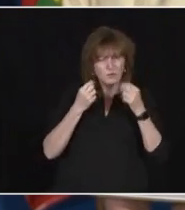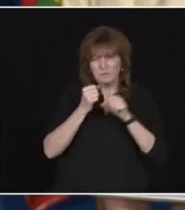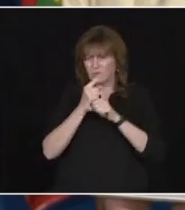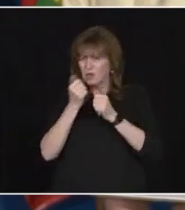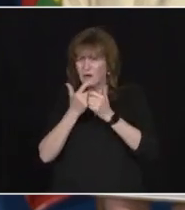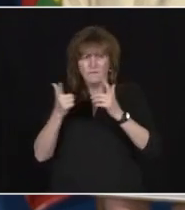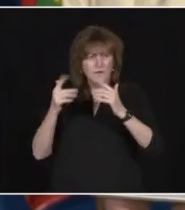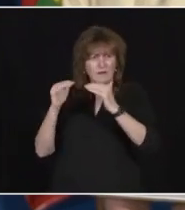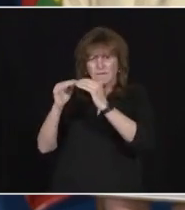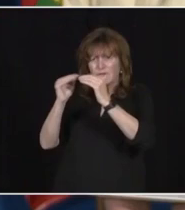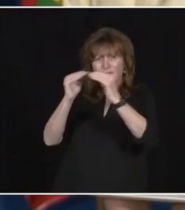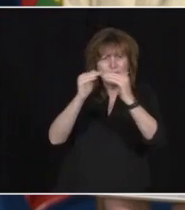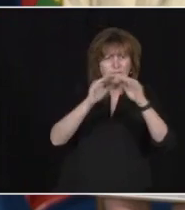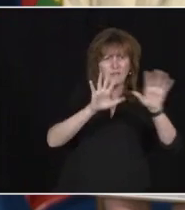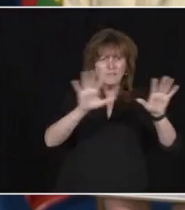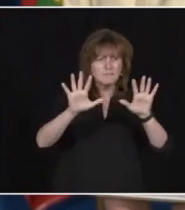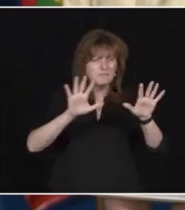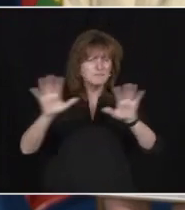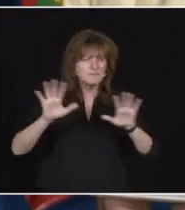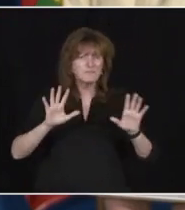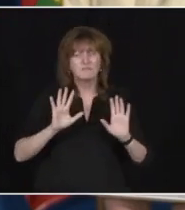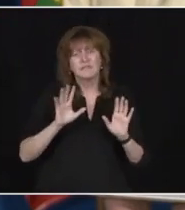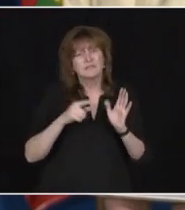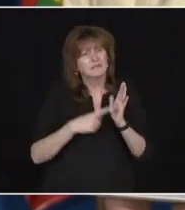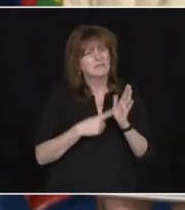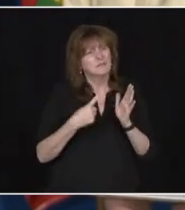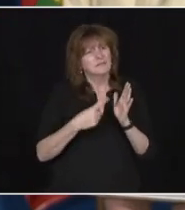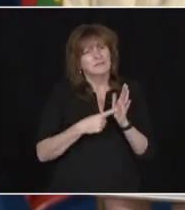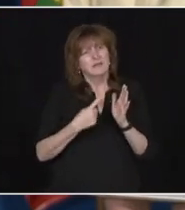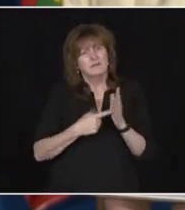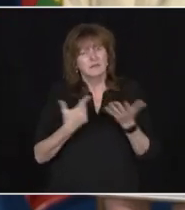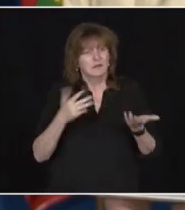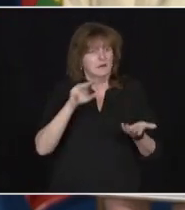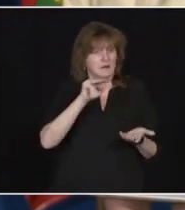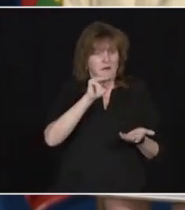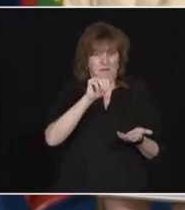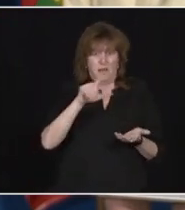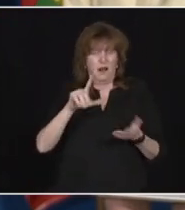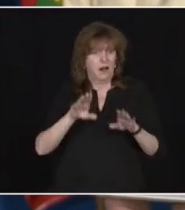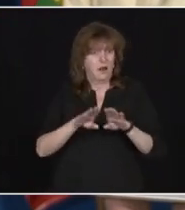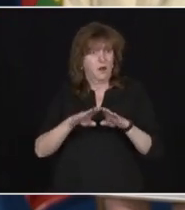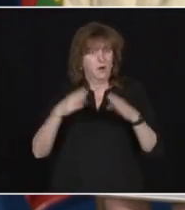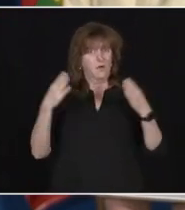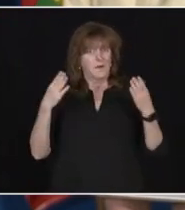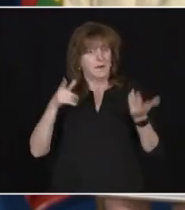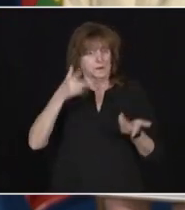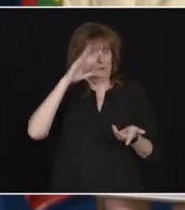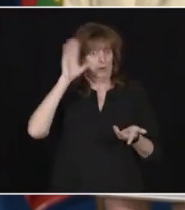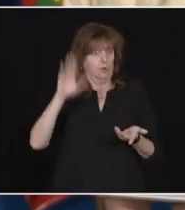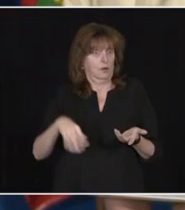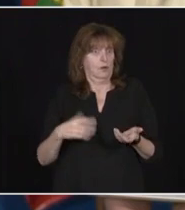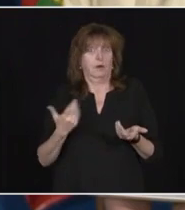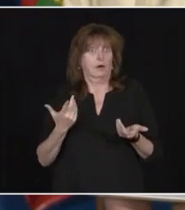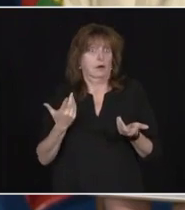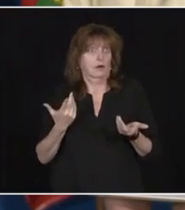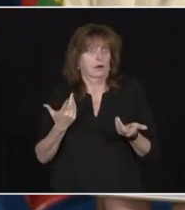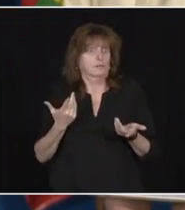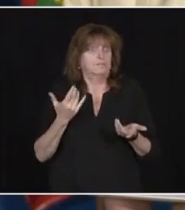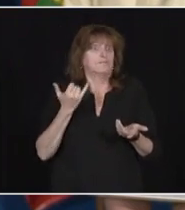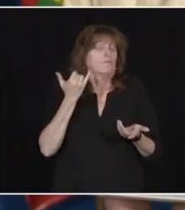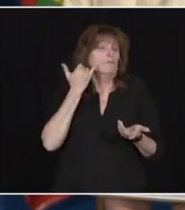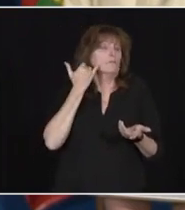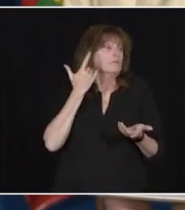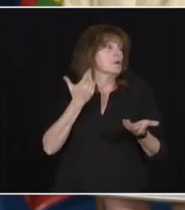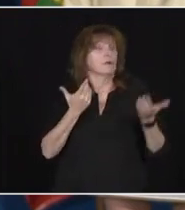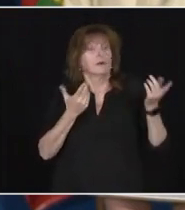everyone equal. But in some cases, if we opened up the malls, I think everyone would know, opened up Yorkdale, the place would be packed, and we